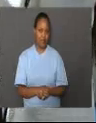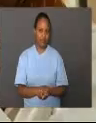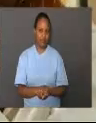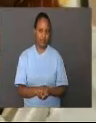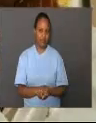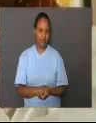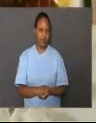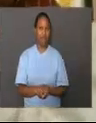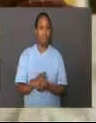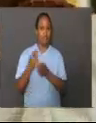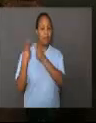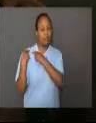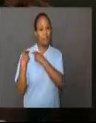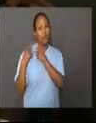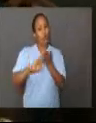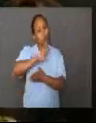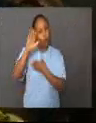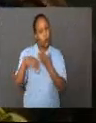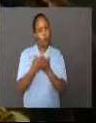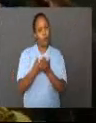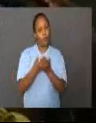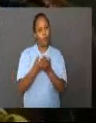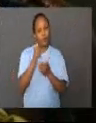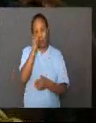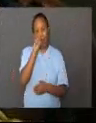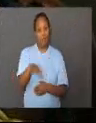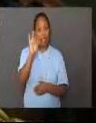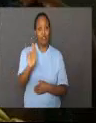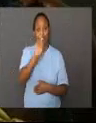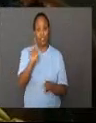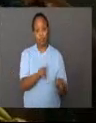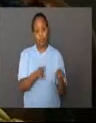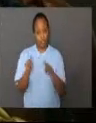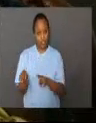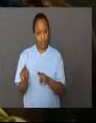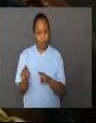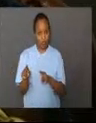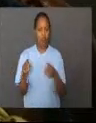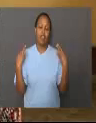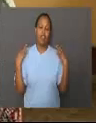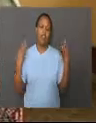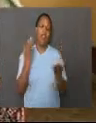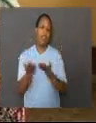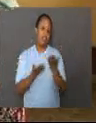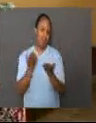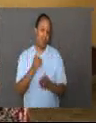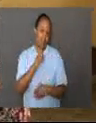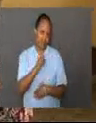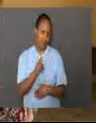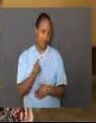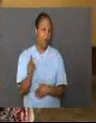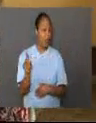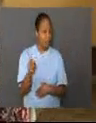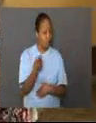A benefit shared by all Ethiopians is health services.